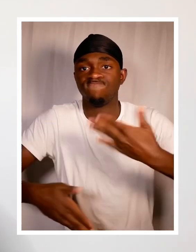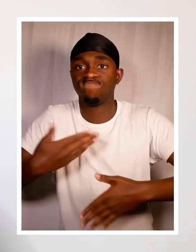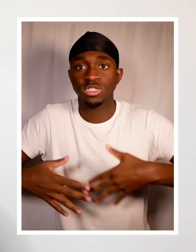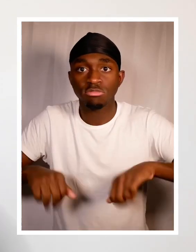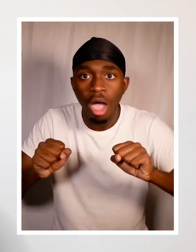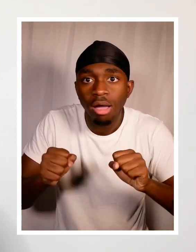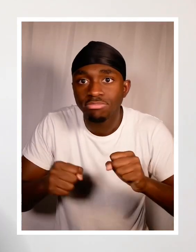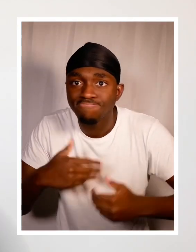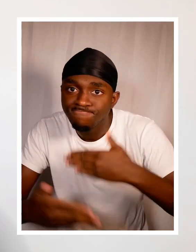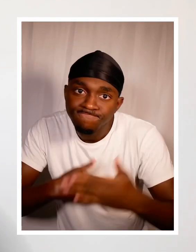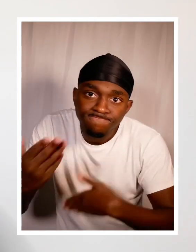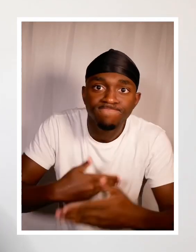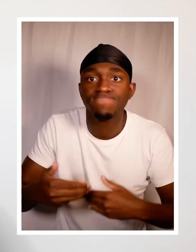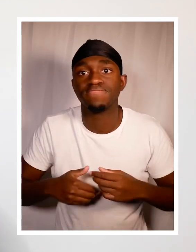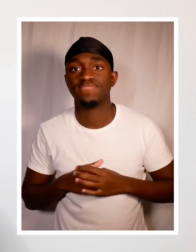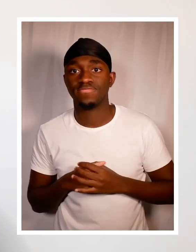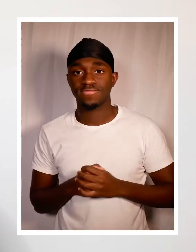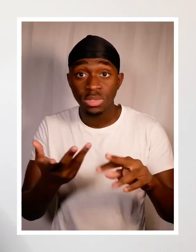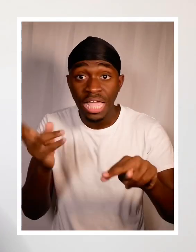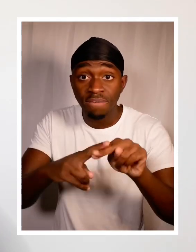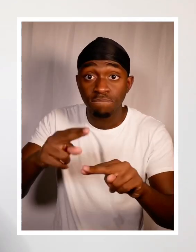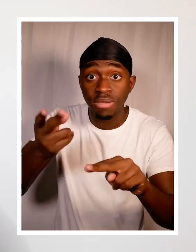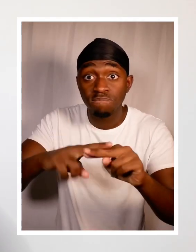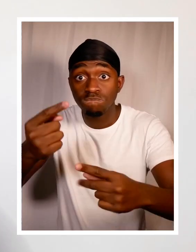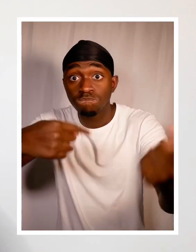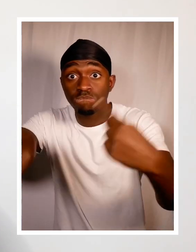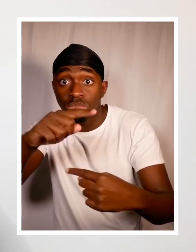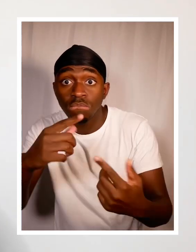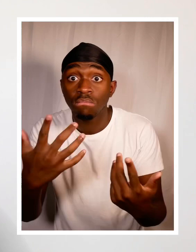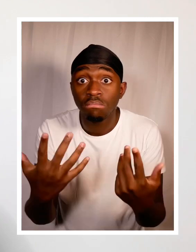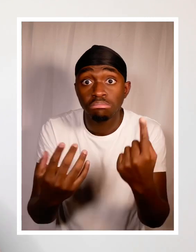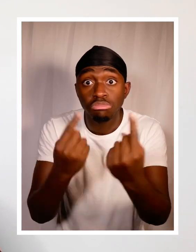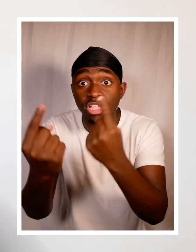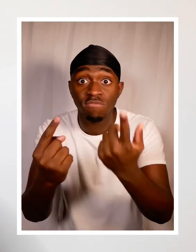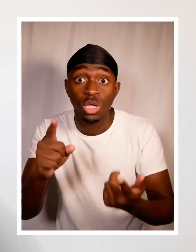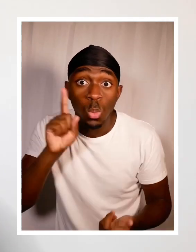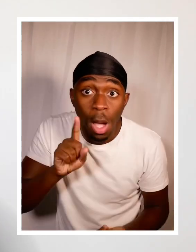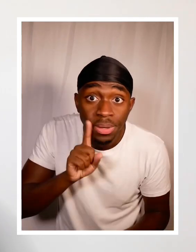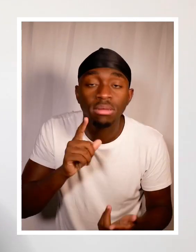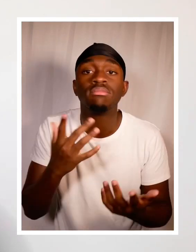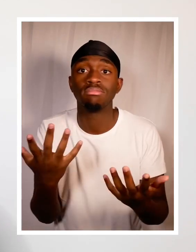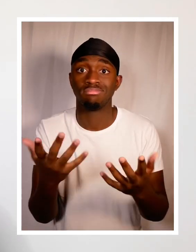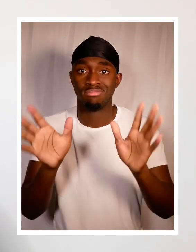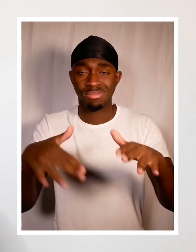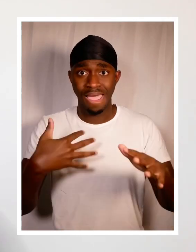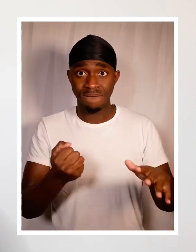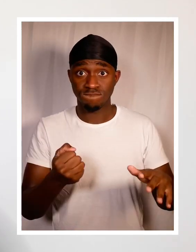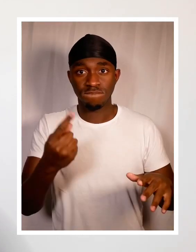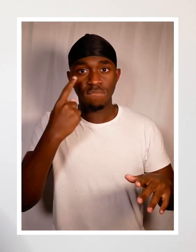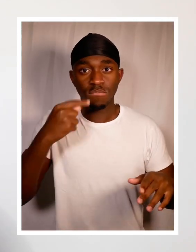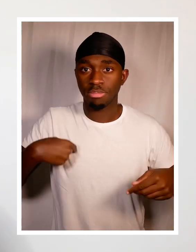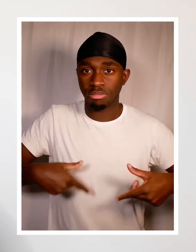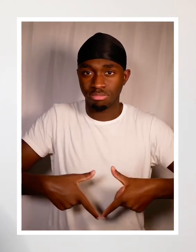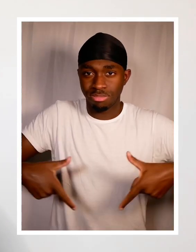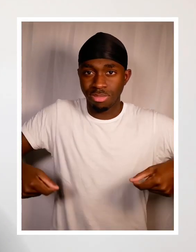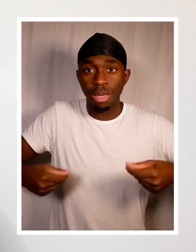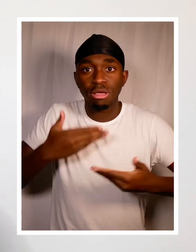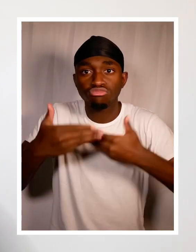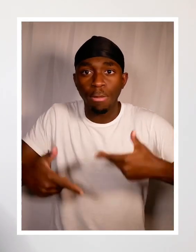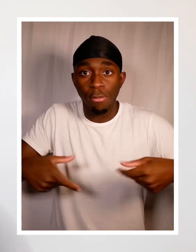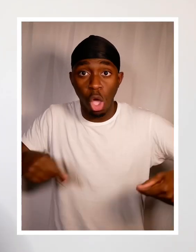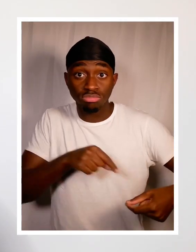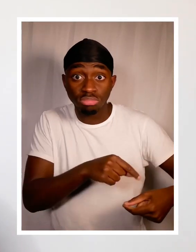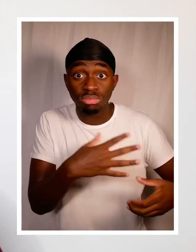to code because they're a really really good platform and they do have free courses available to apply for so